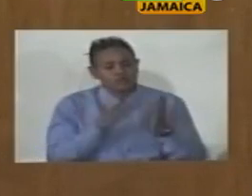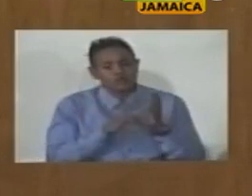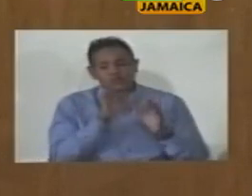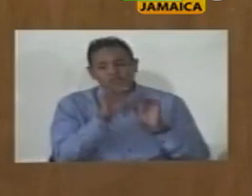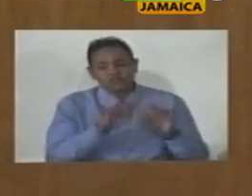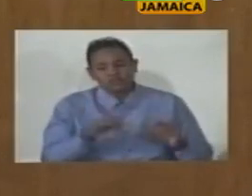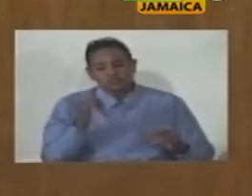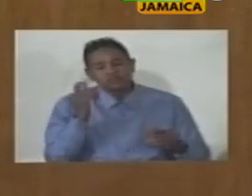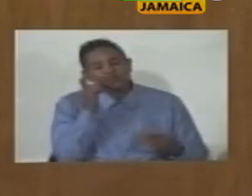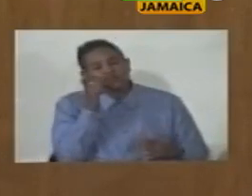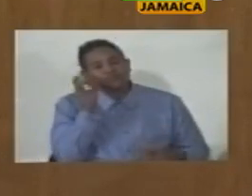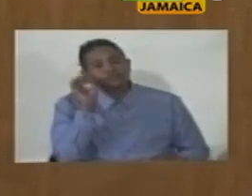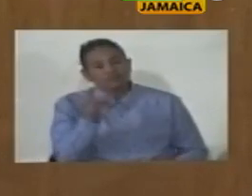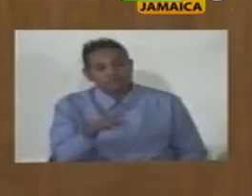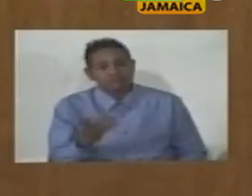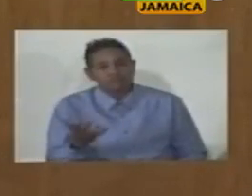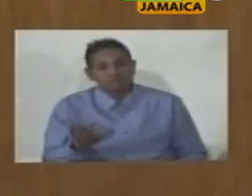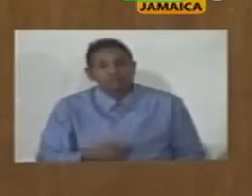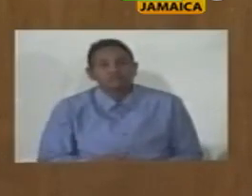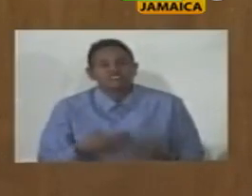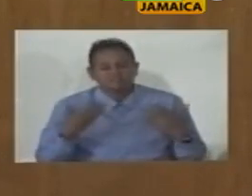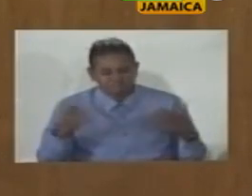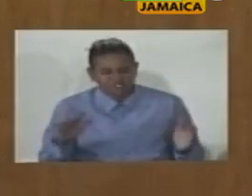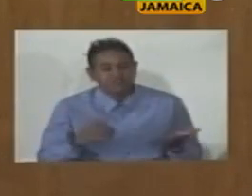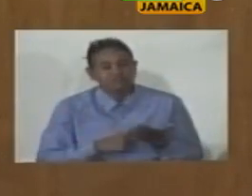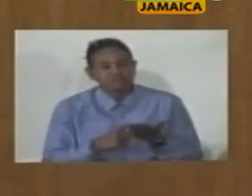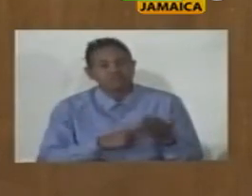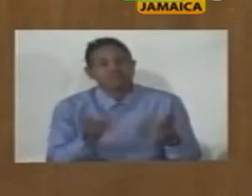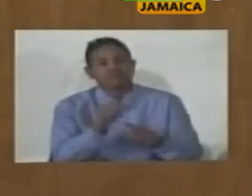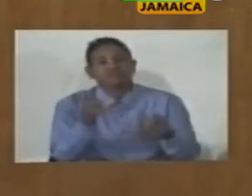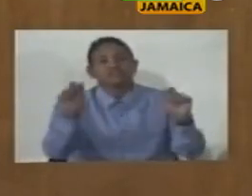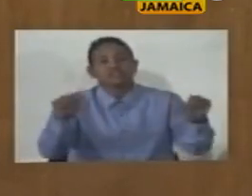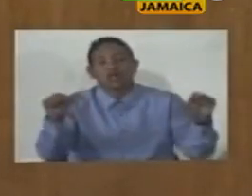orders to enable me to take this motion.